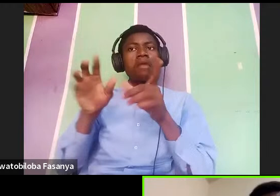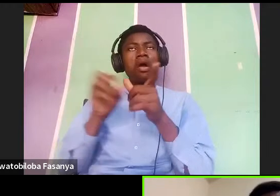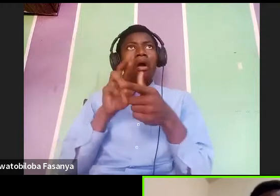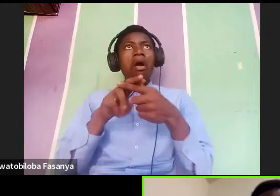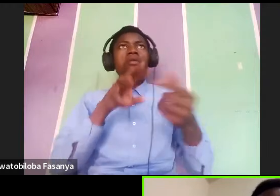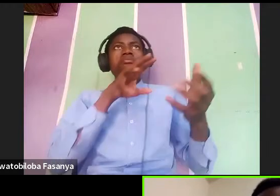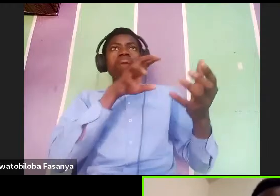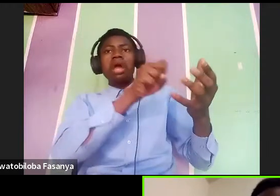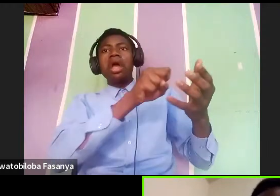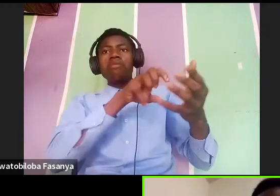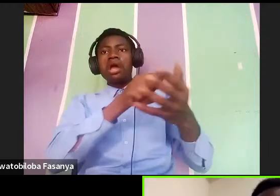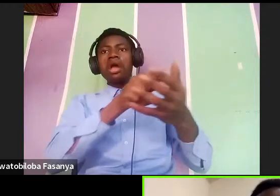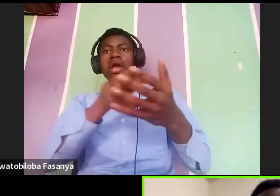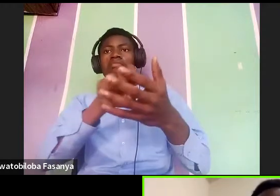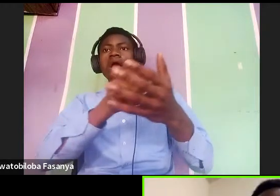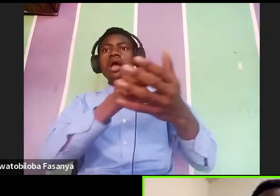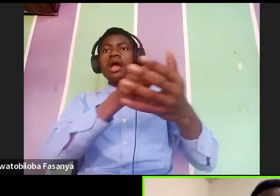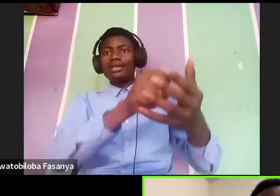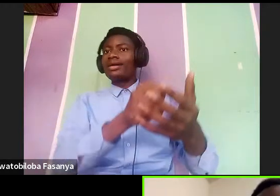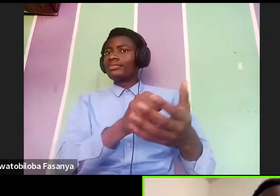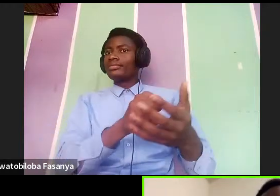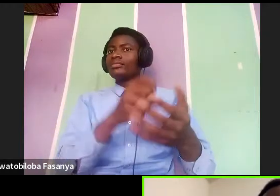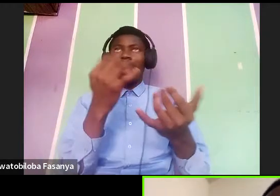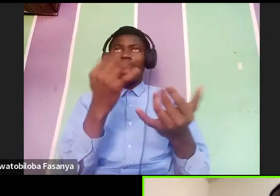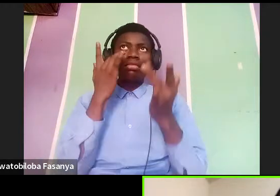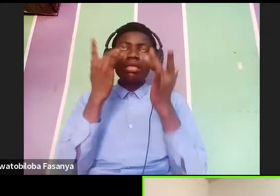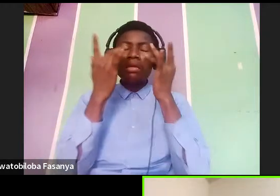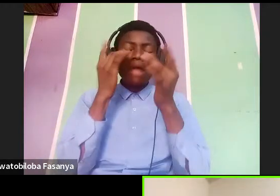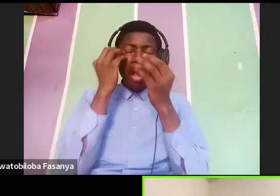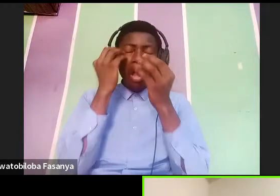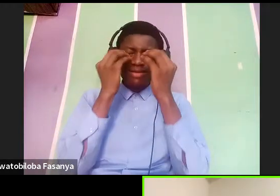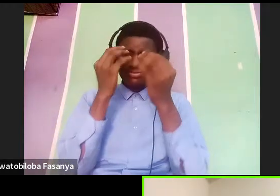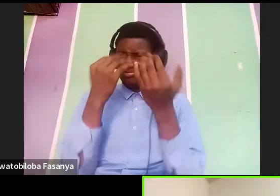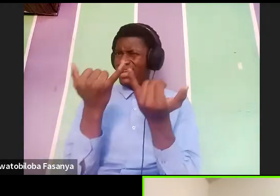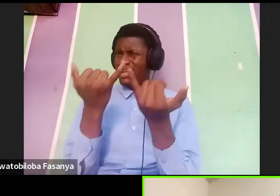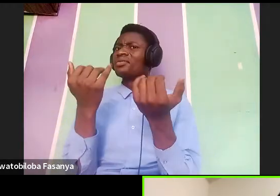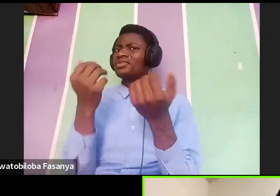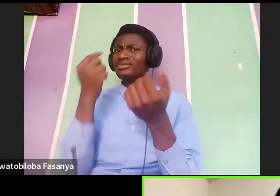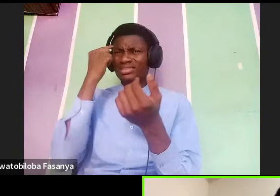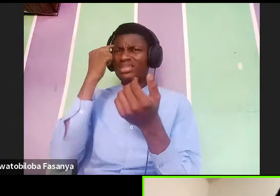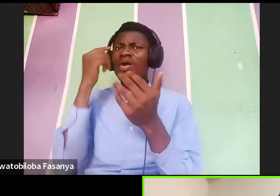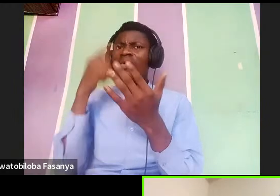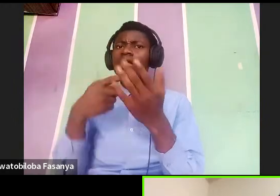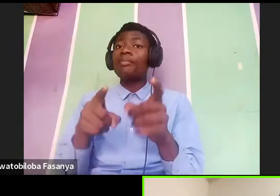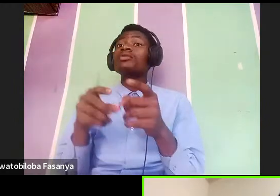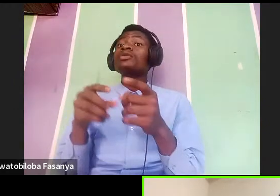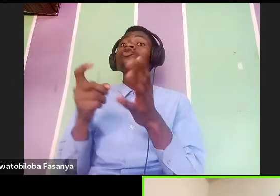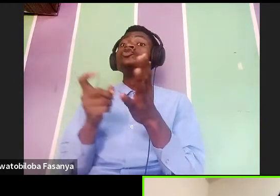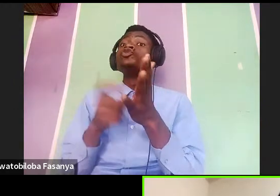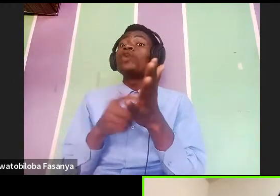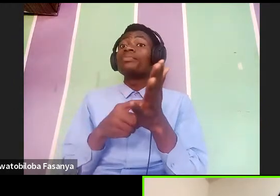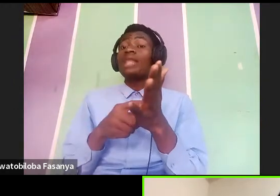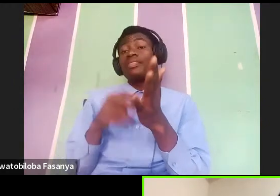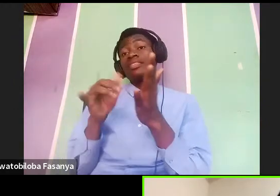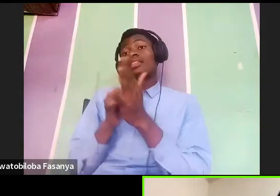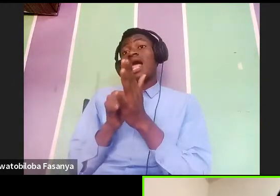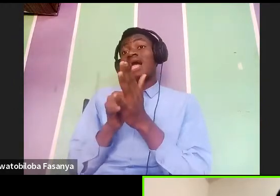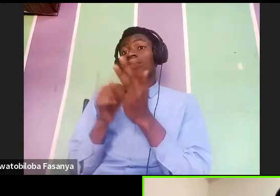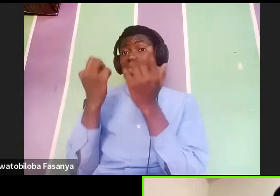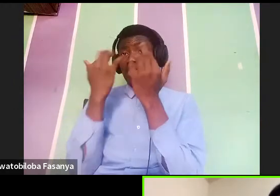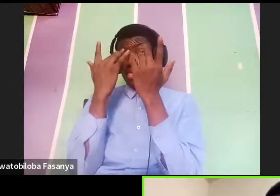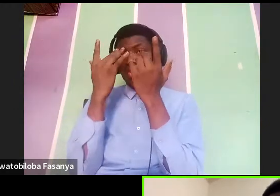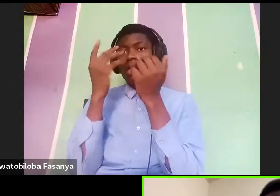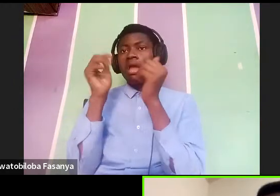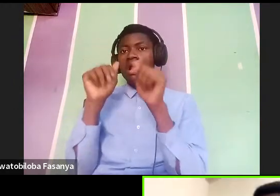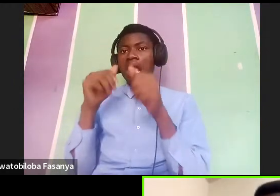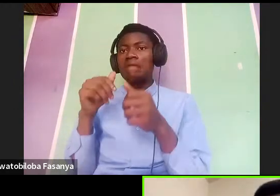long run. It may be, the foreign body has created that opportunity for you to introduce bugs into the eyes. So